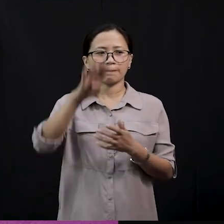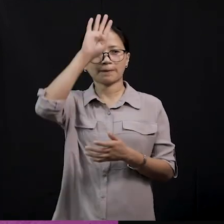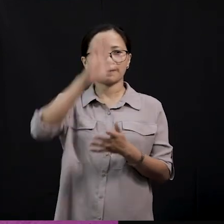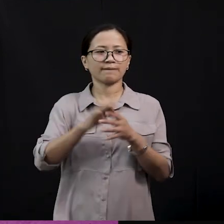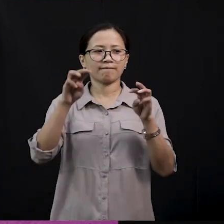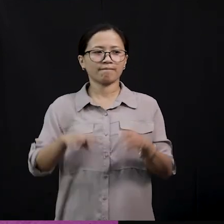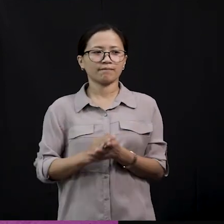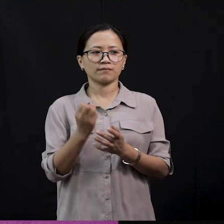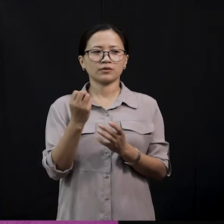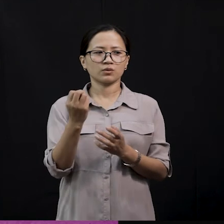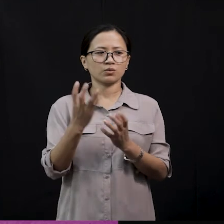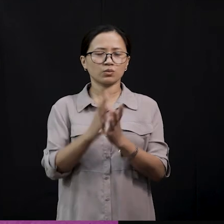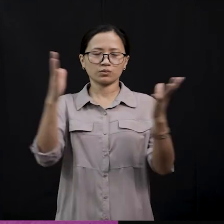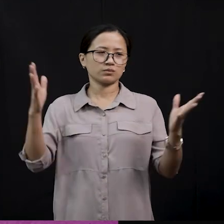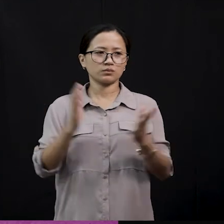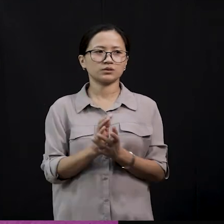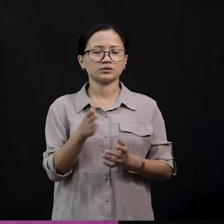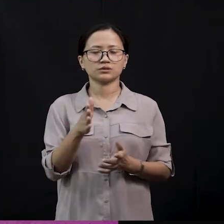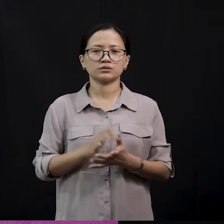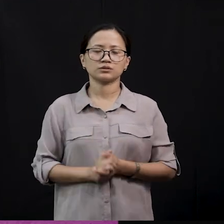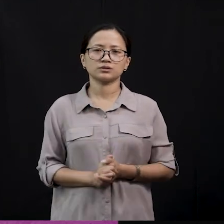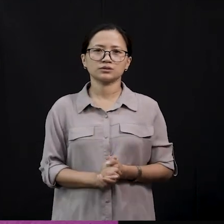but his power counted for naught.